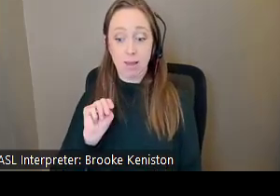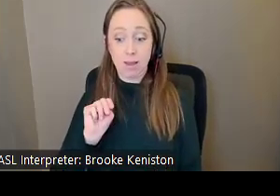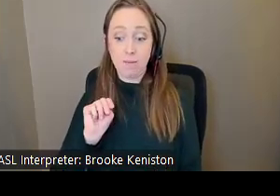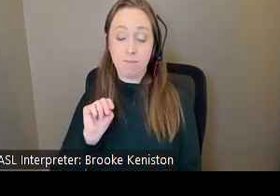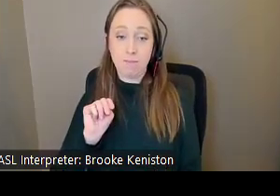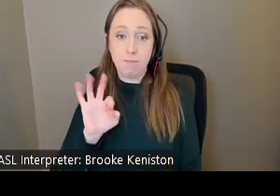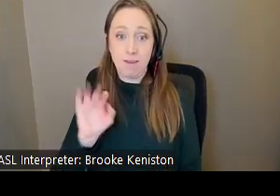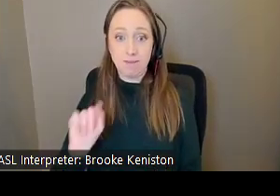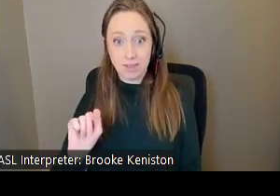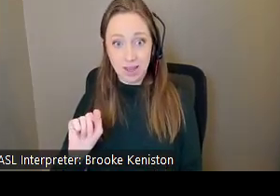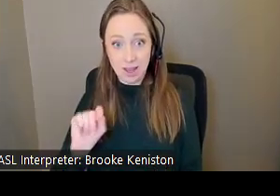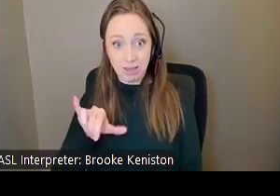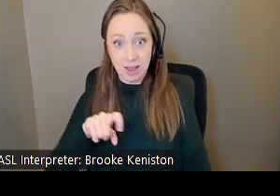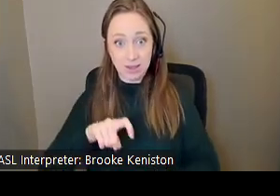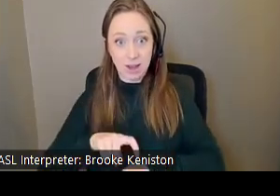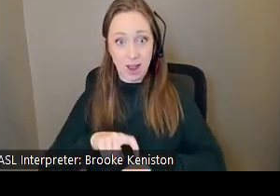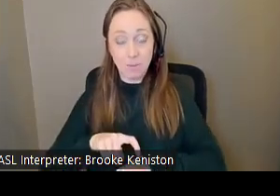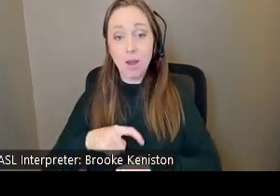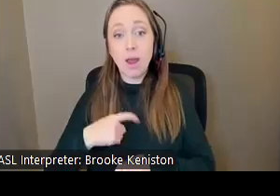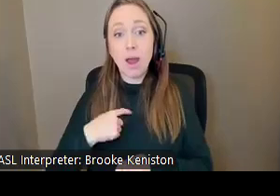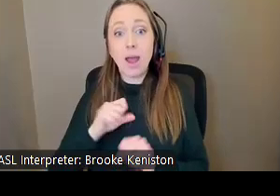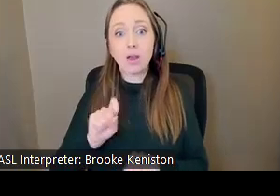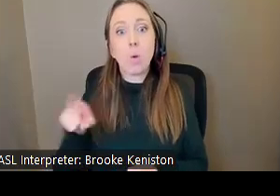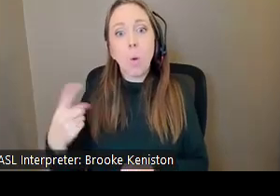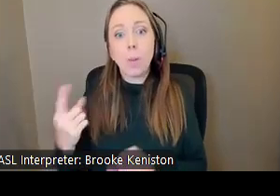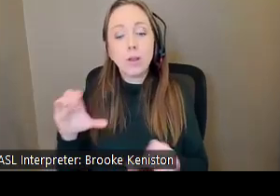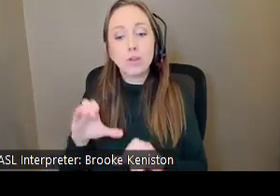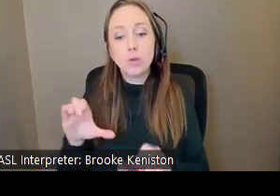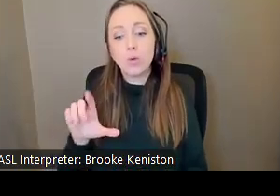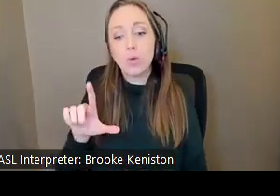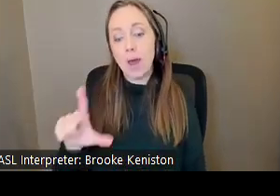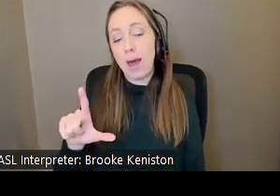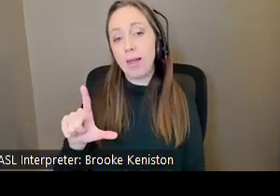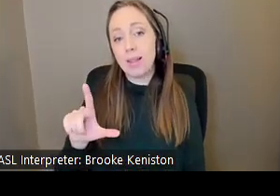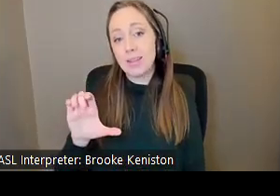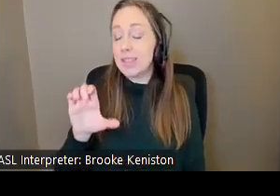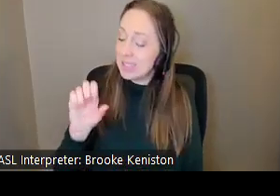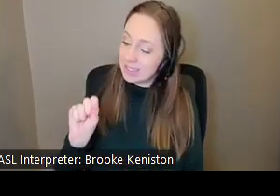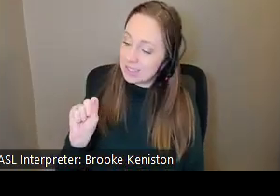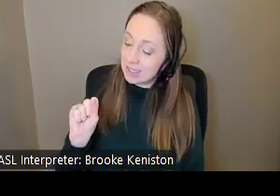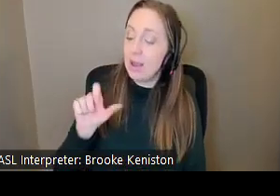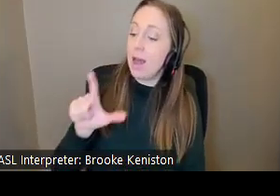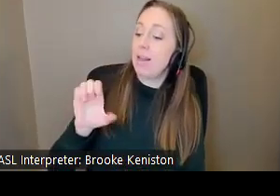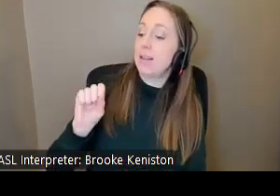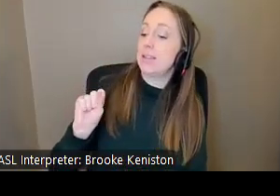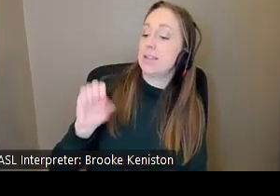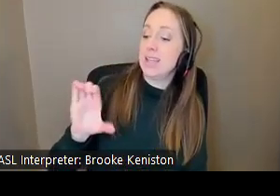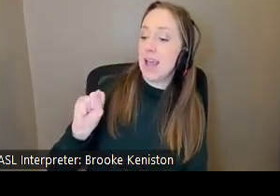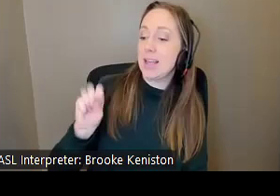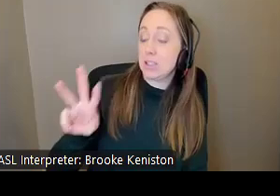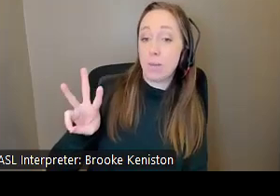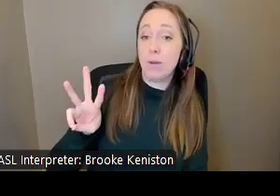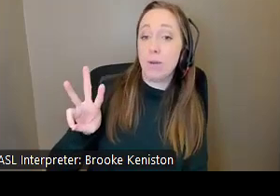I was working myself out of a job because I could only hire LCSWs or licensed psychologists because they can bill versus me,